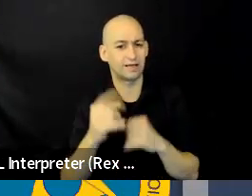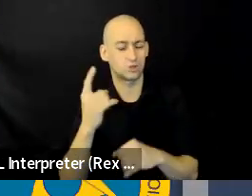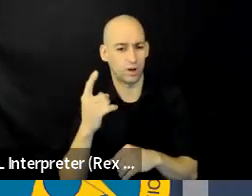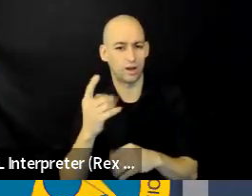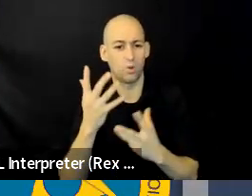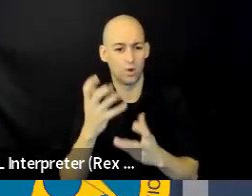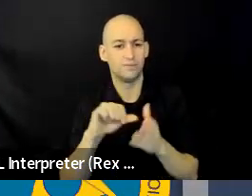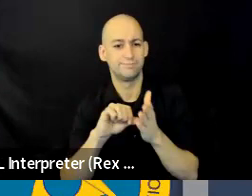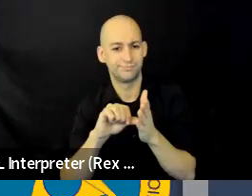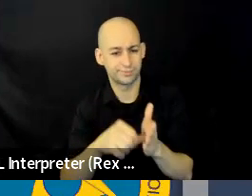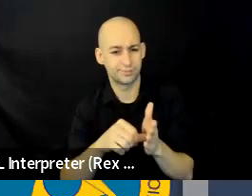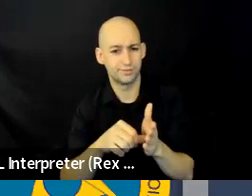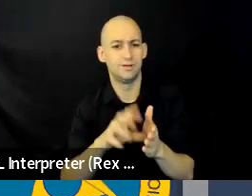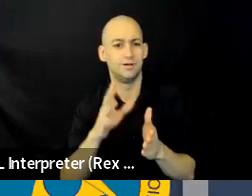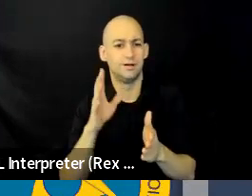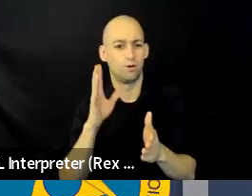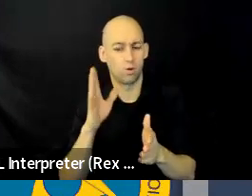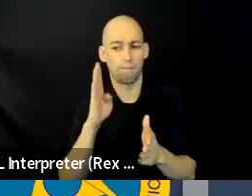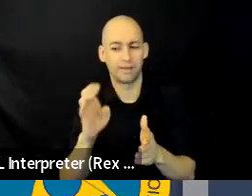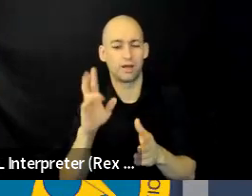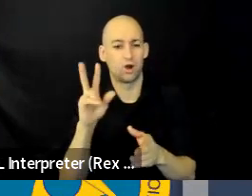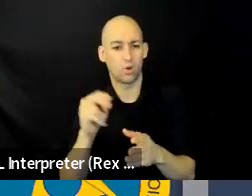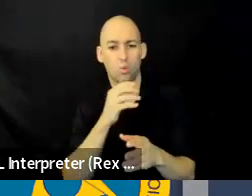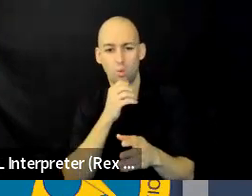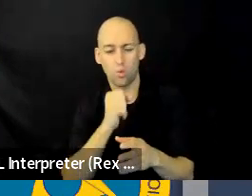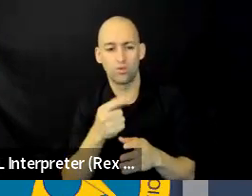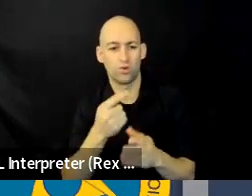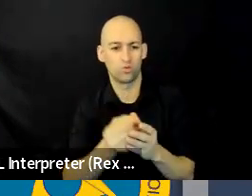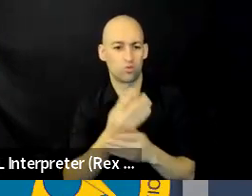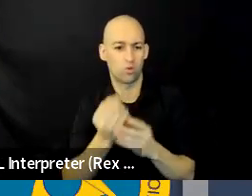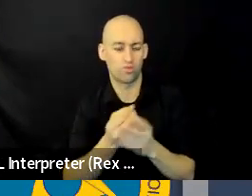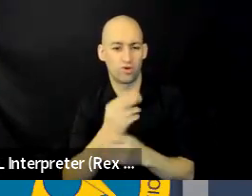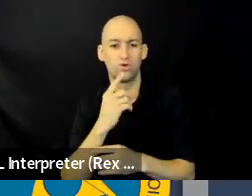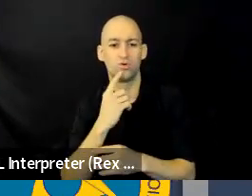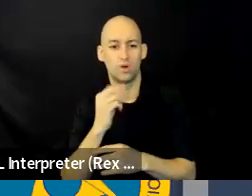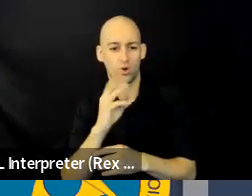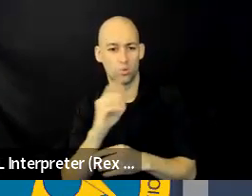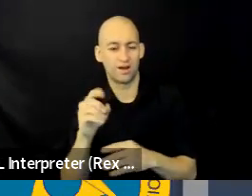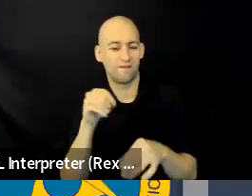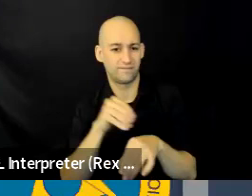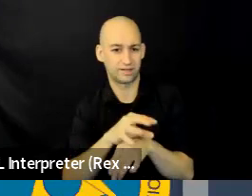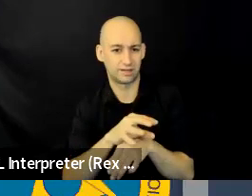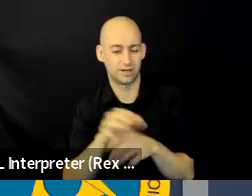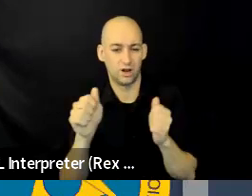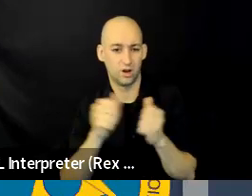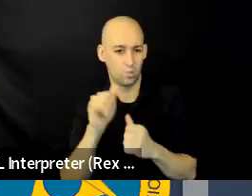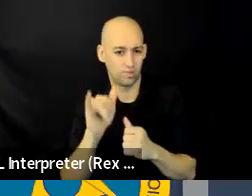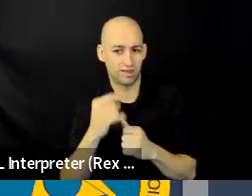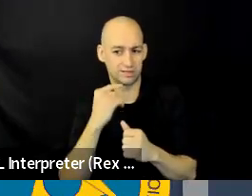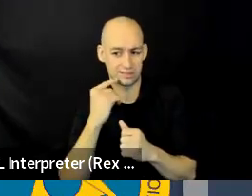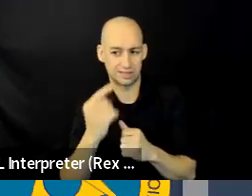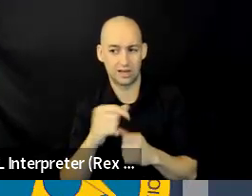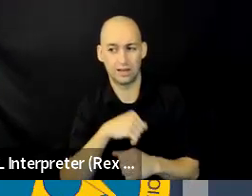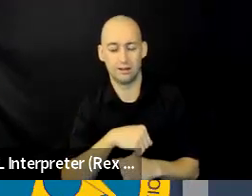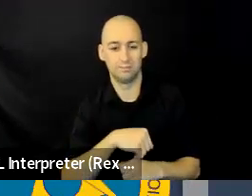wanted a reiteration that there would be no old growth redwoods affected. With that being said, and I probably